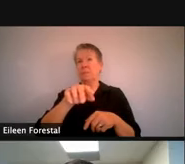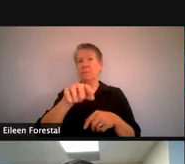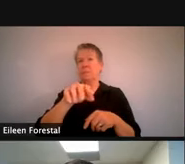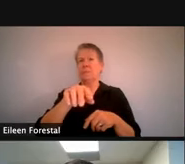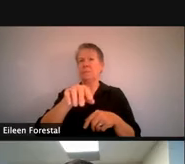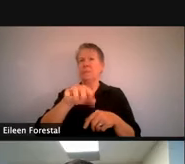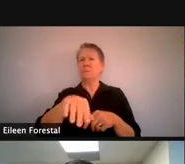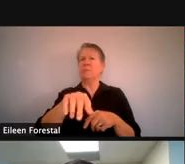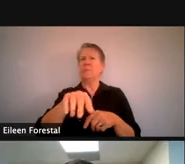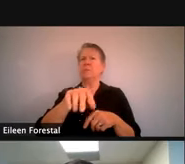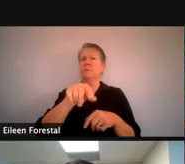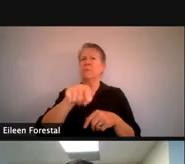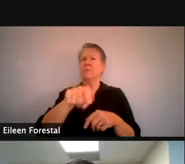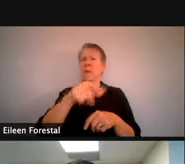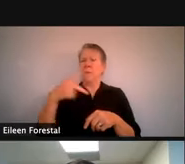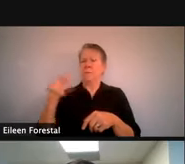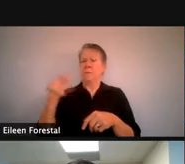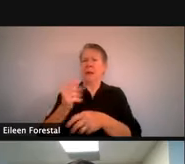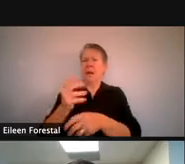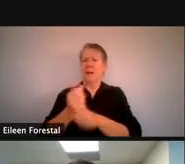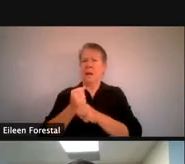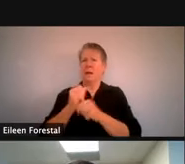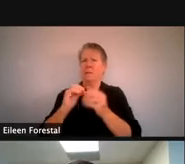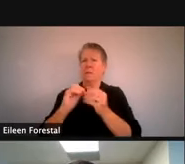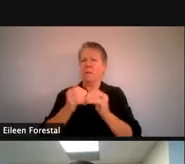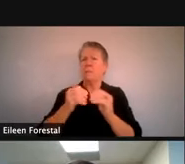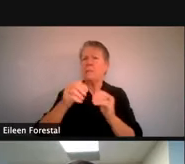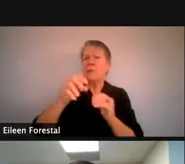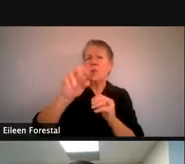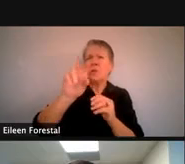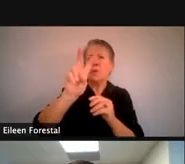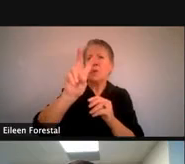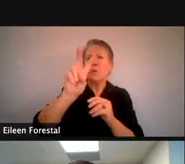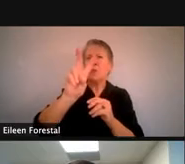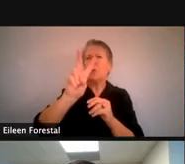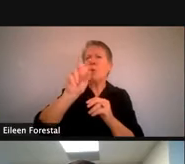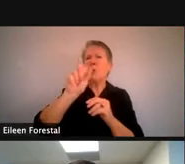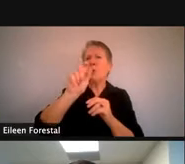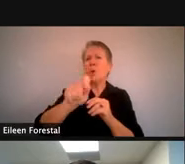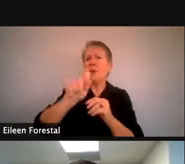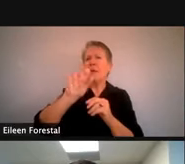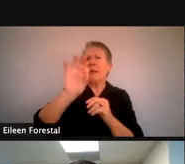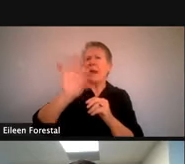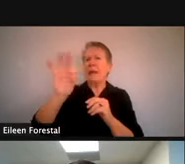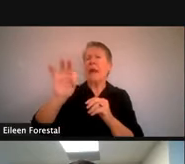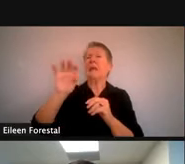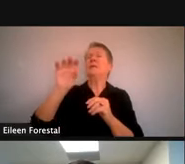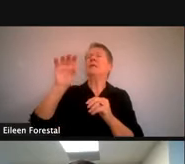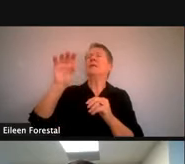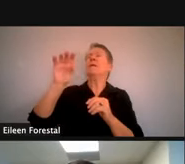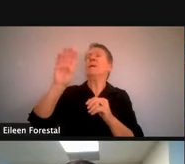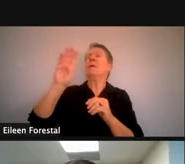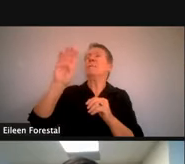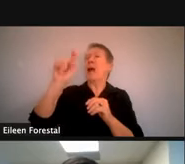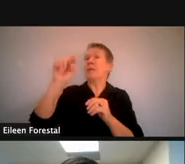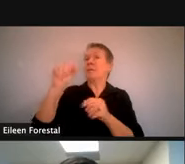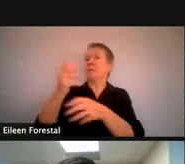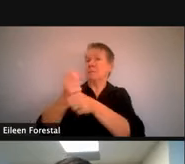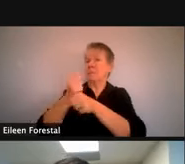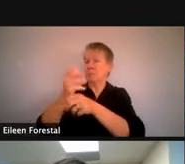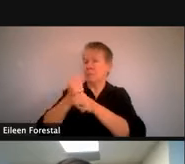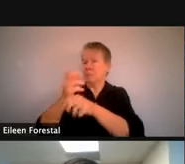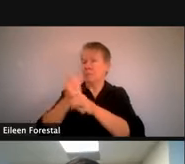75.72% of the entire vote in 2016, which is well ahead of any expectation we had.